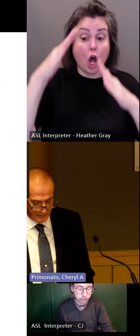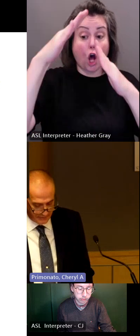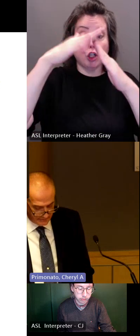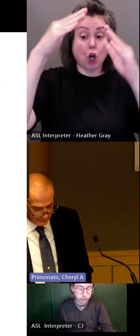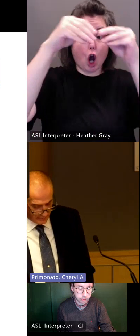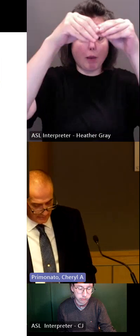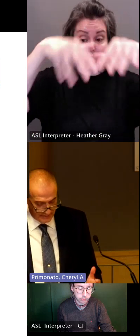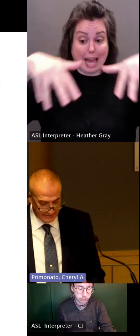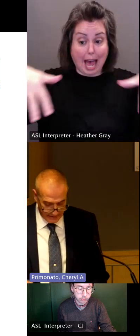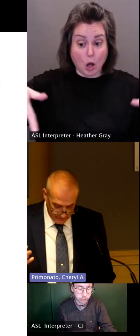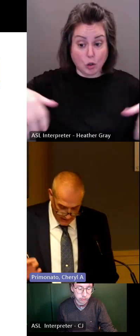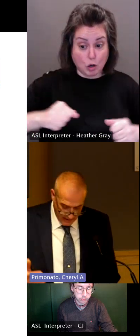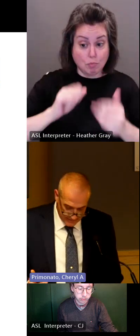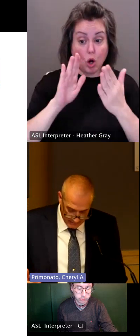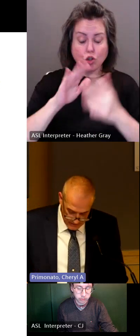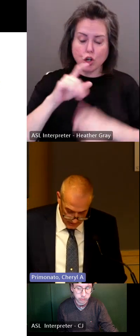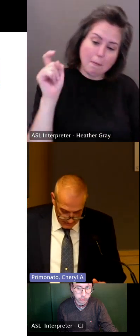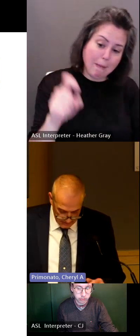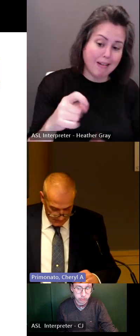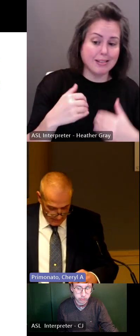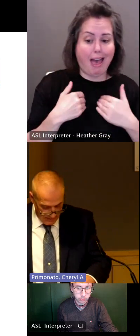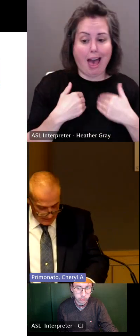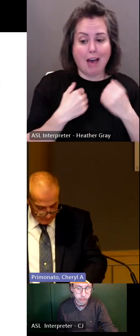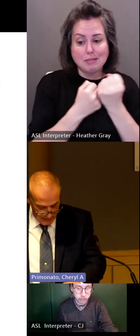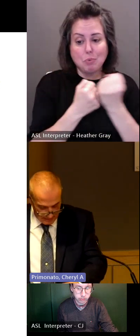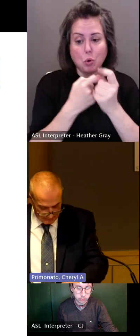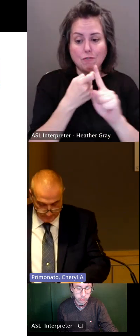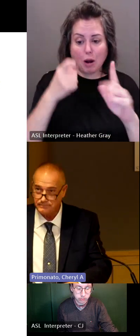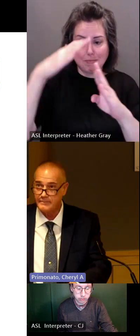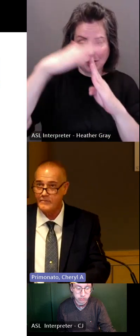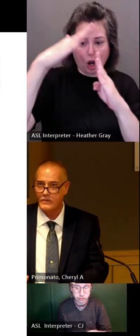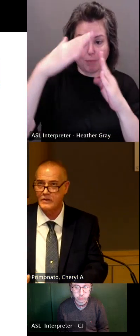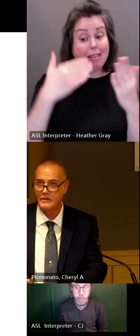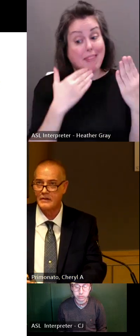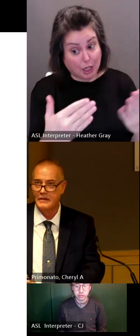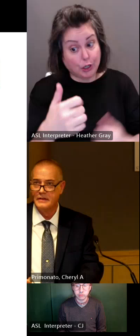have the support from the, you know, the top down. So thank you for that.